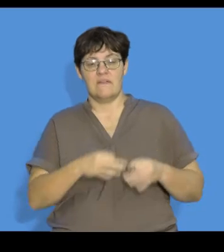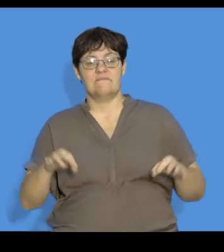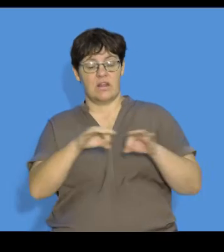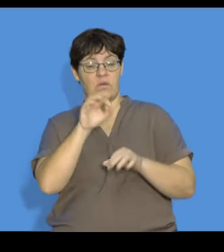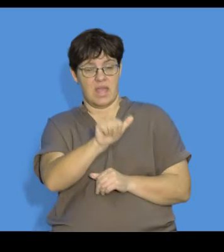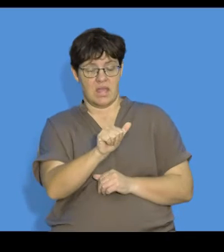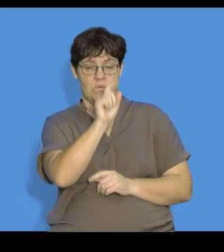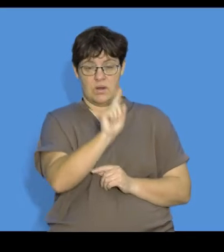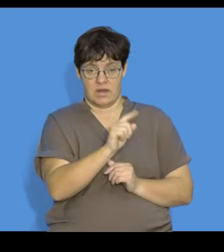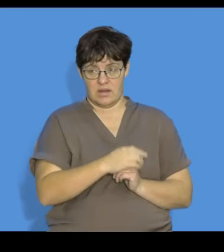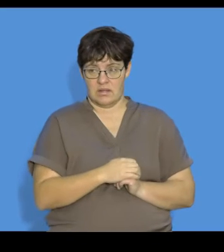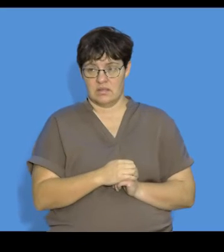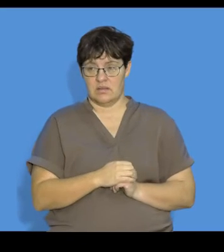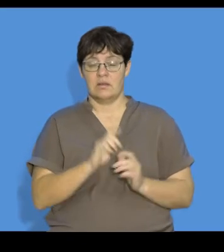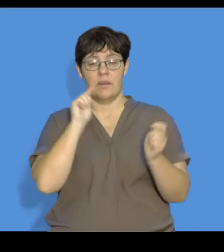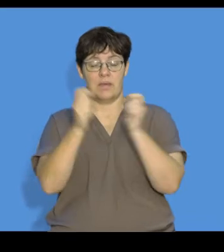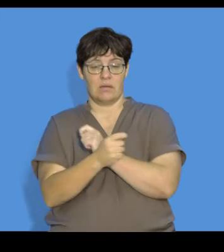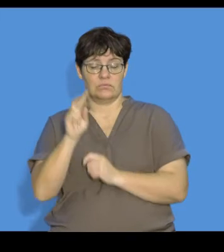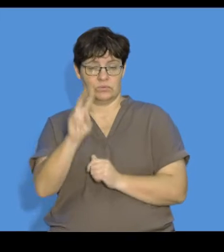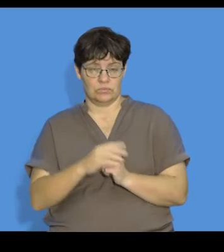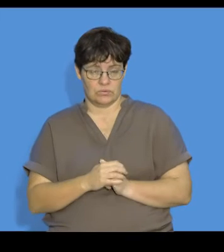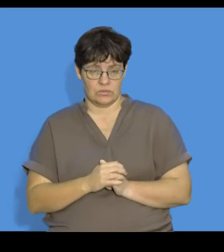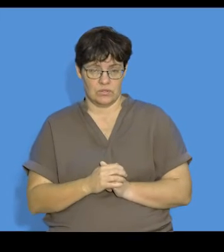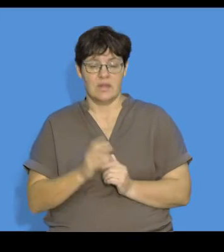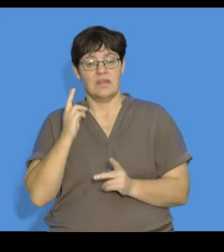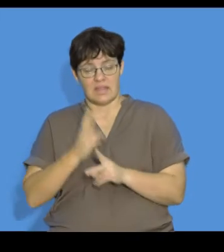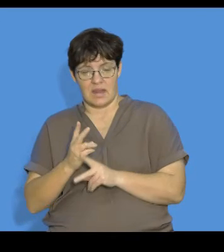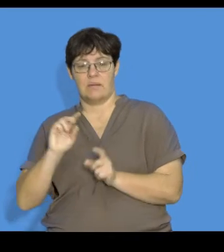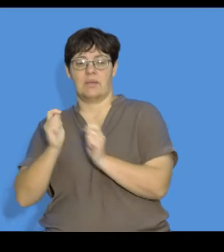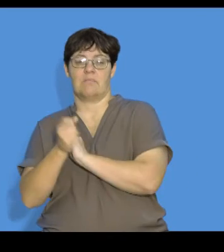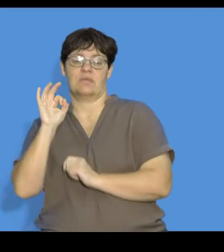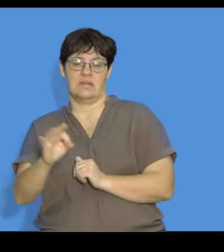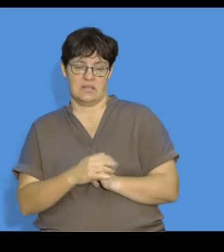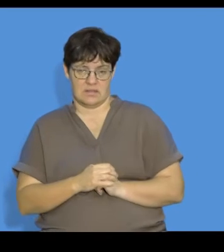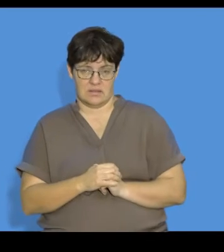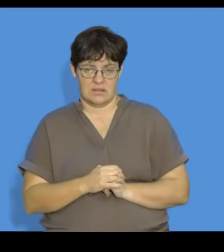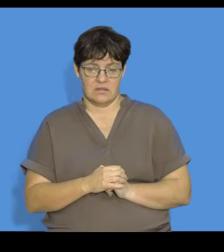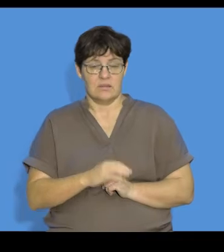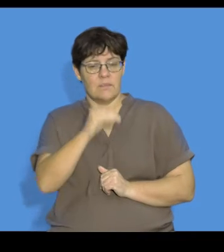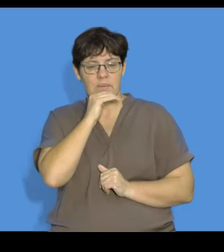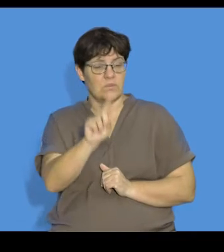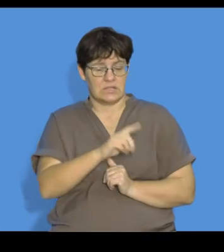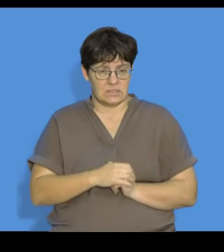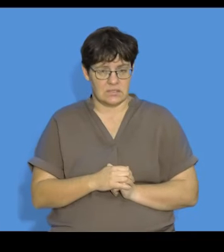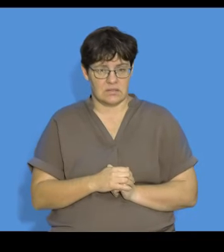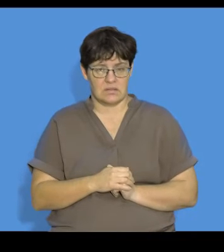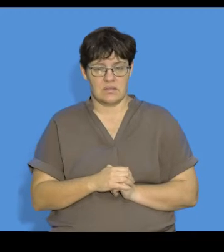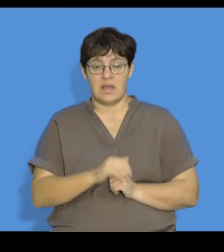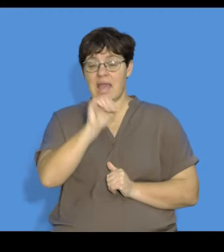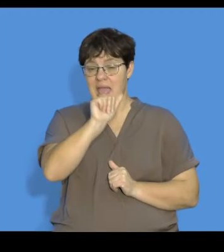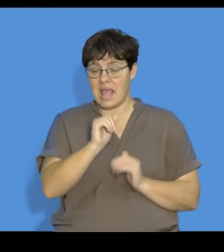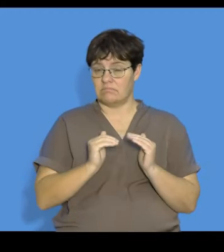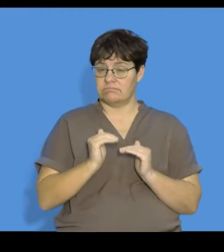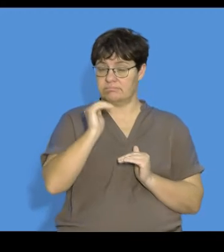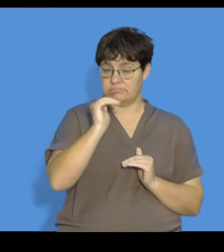it became 2, and then it became 3. So what this means, as A is increasing,